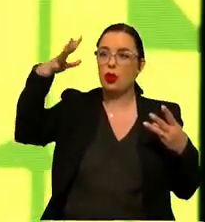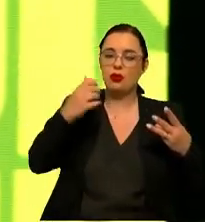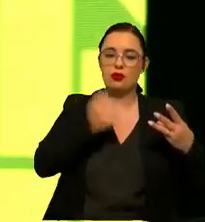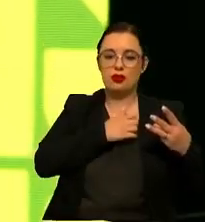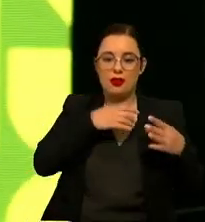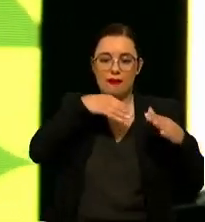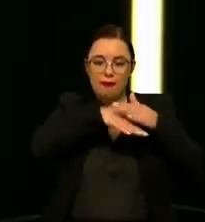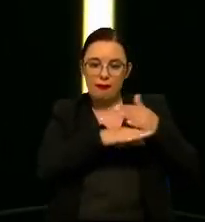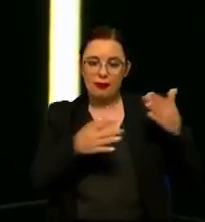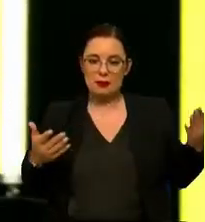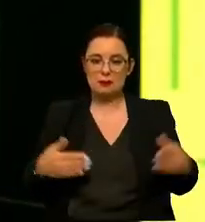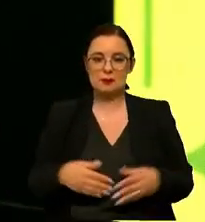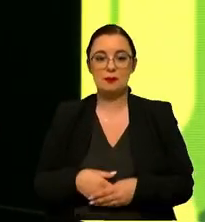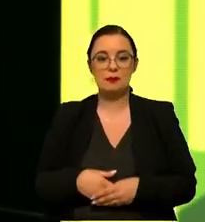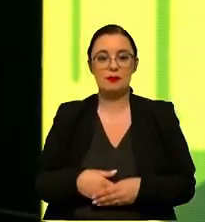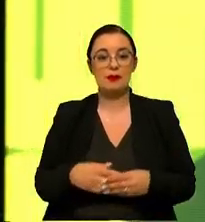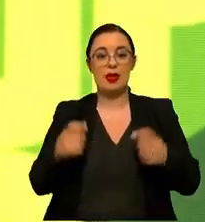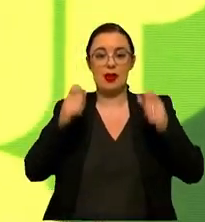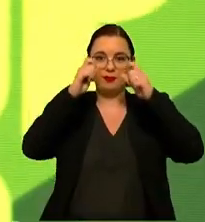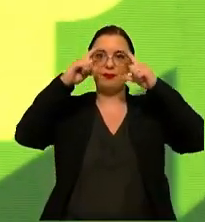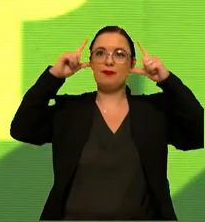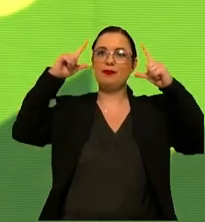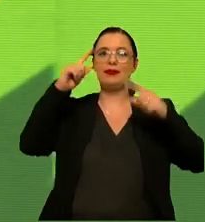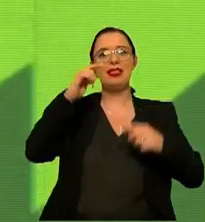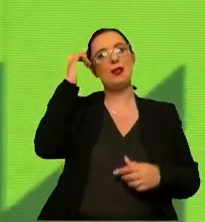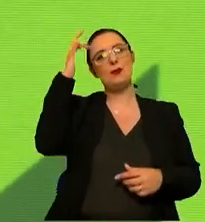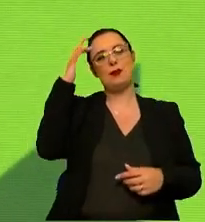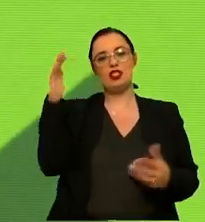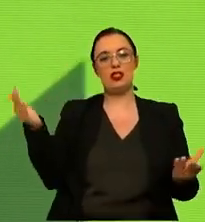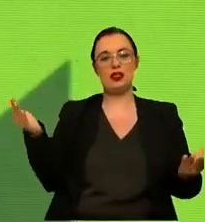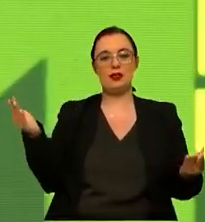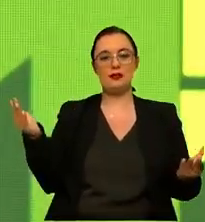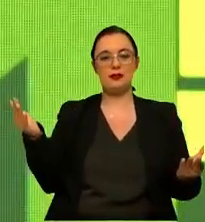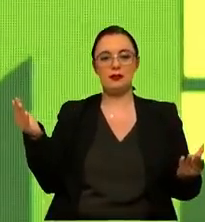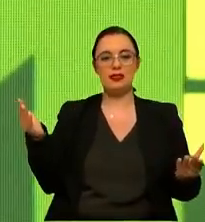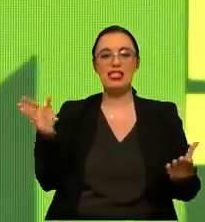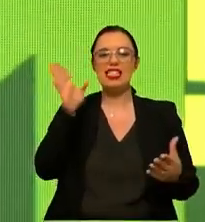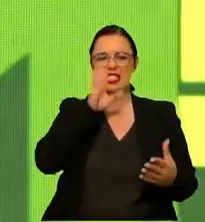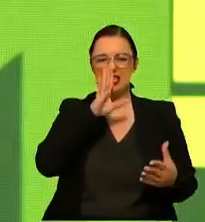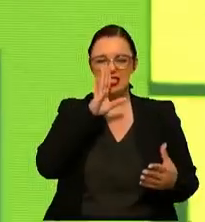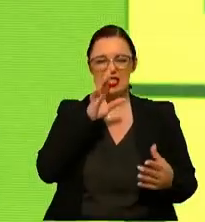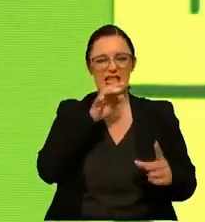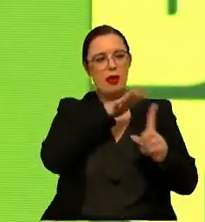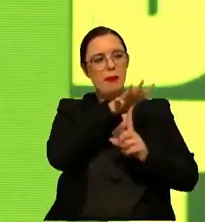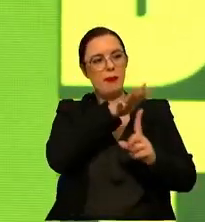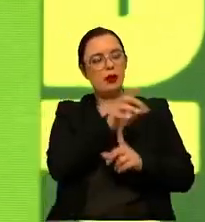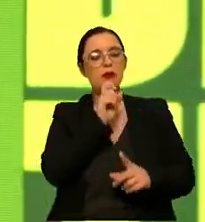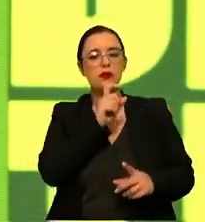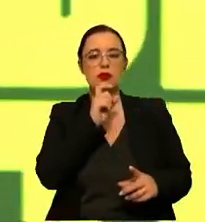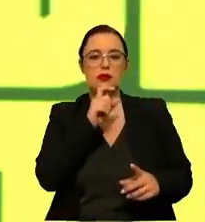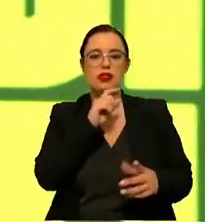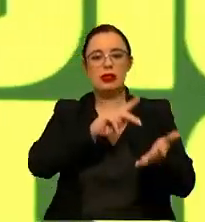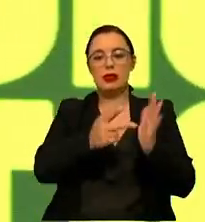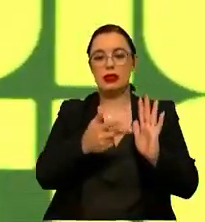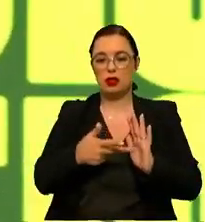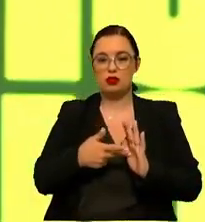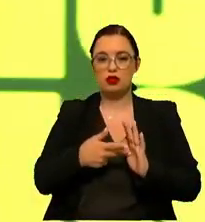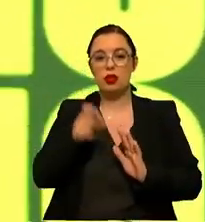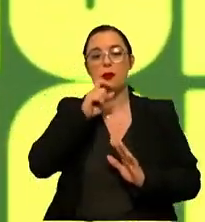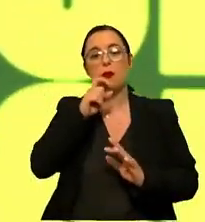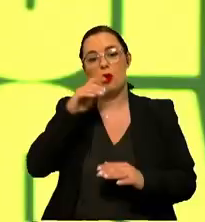cave. Now you can open your eyes and try to imagine what the potential impact of that technology could have